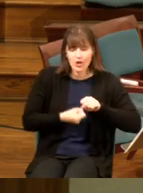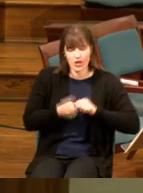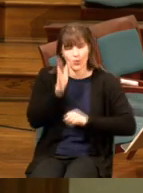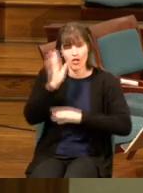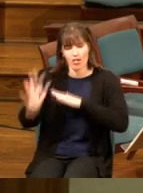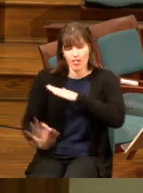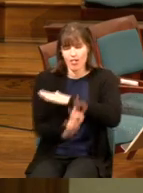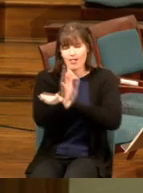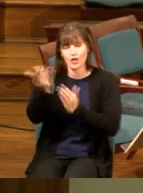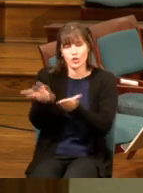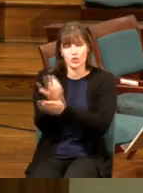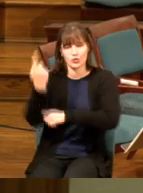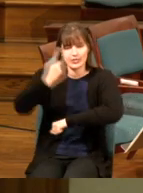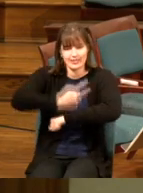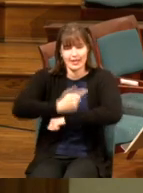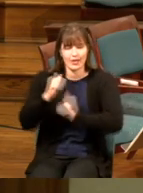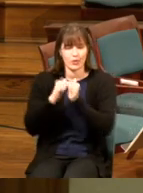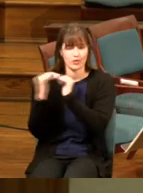rise.